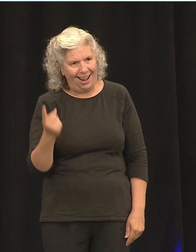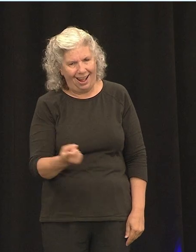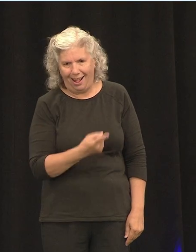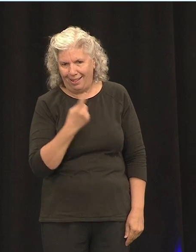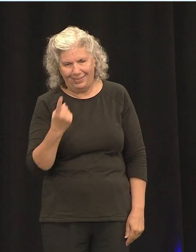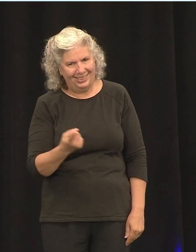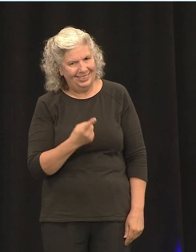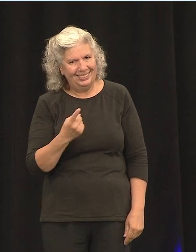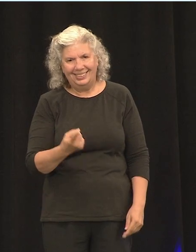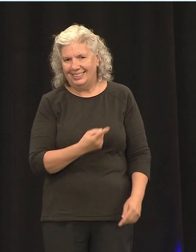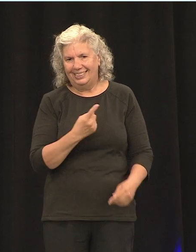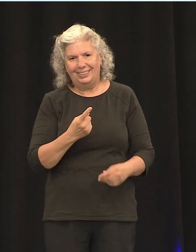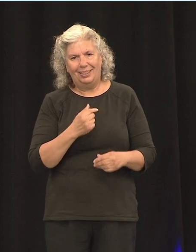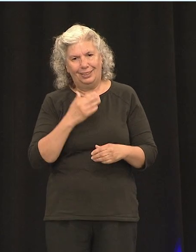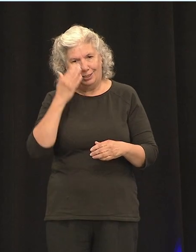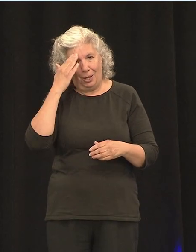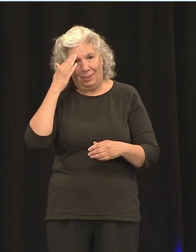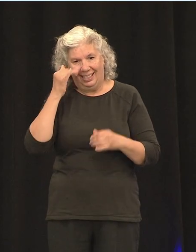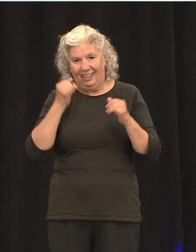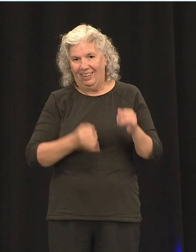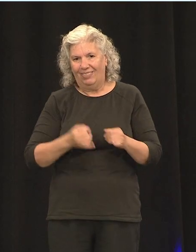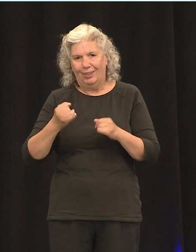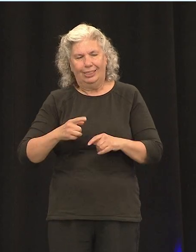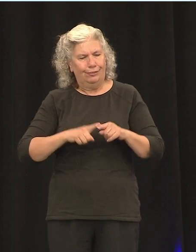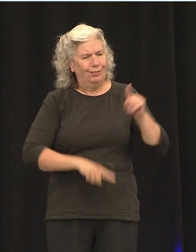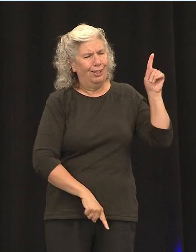all different and we all have different needs.